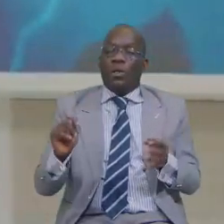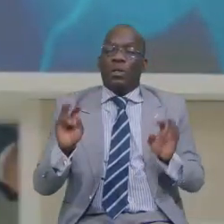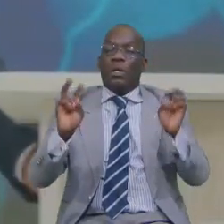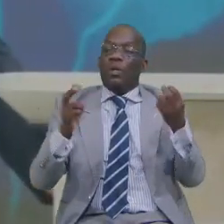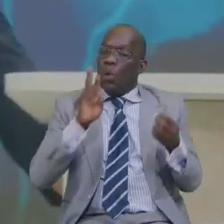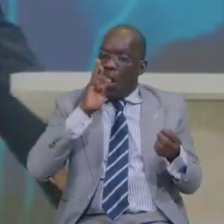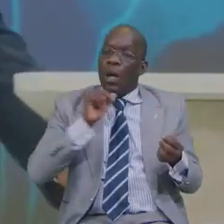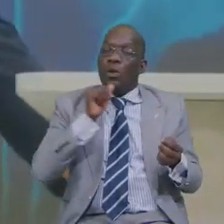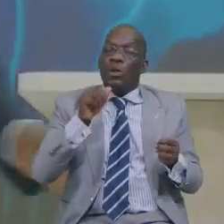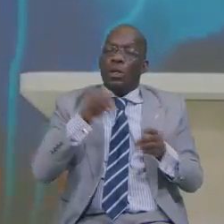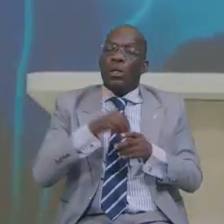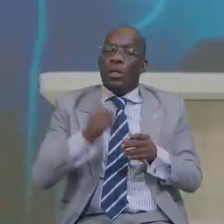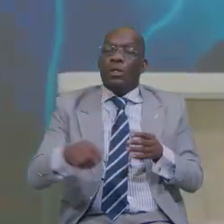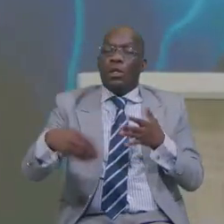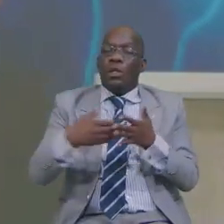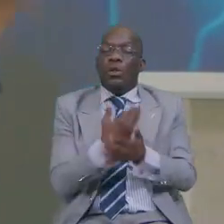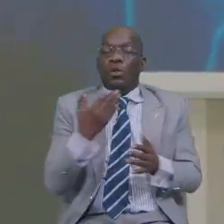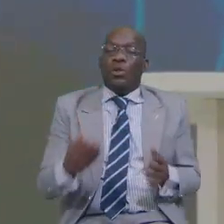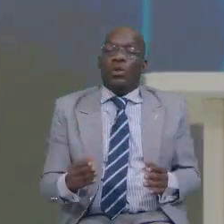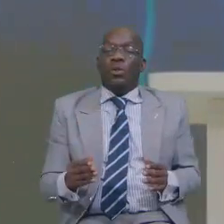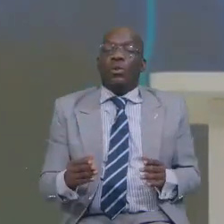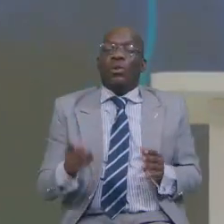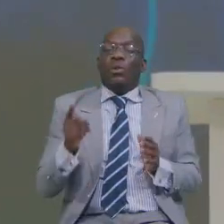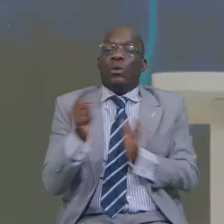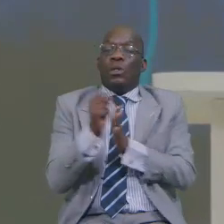Testament. But whatever title